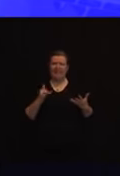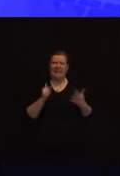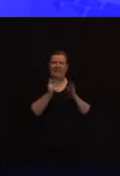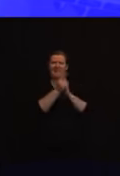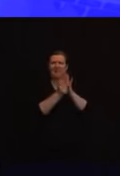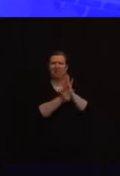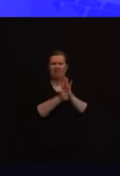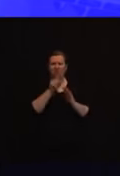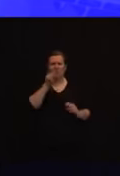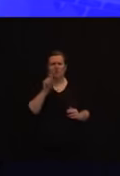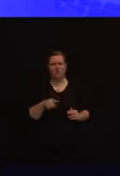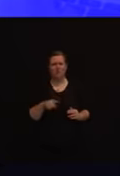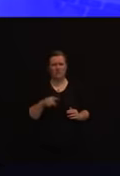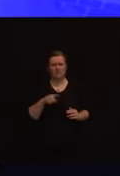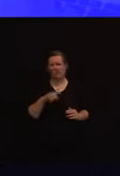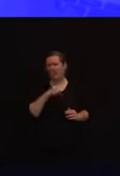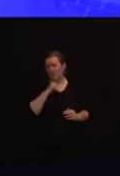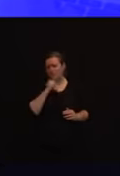didn't.